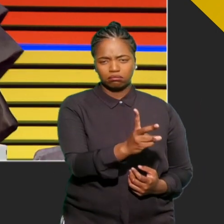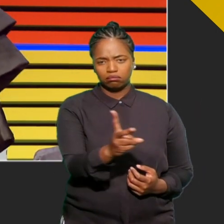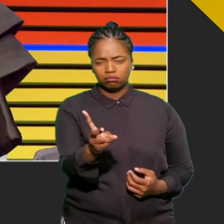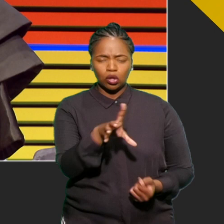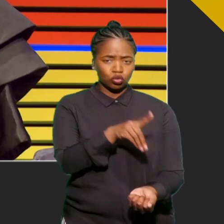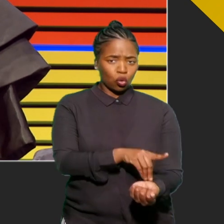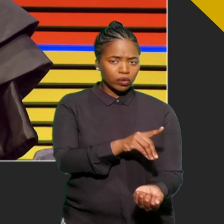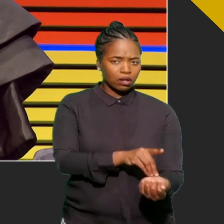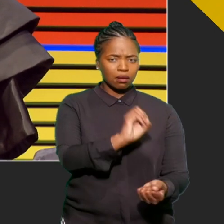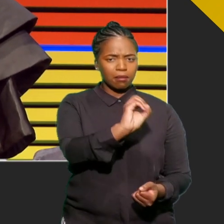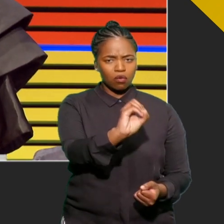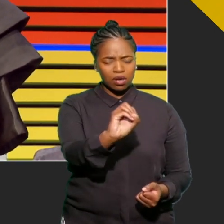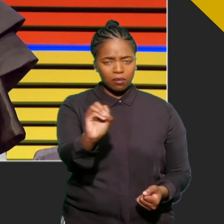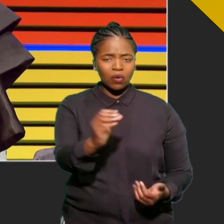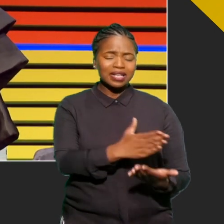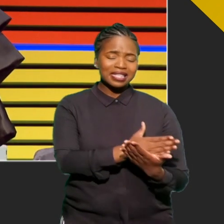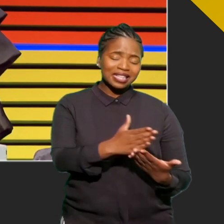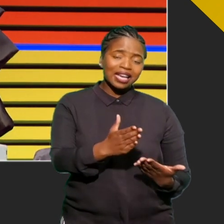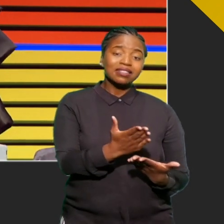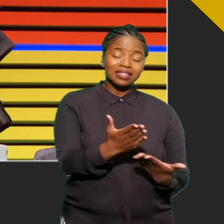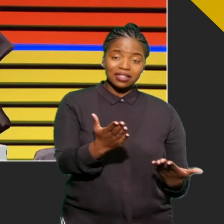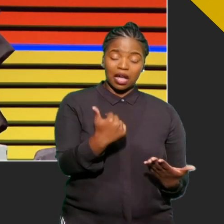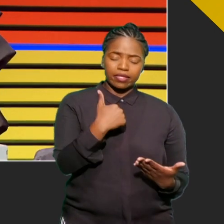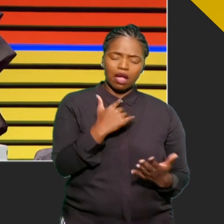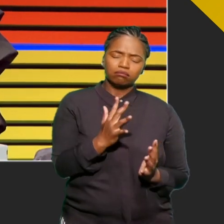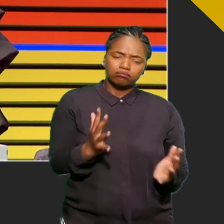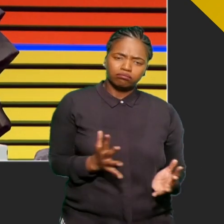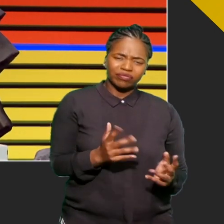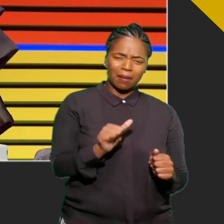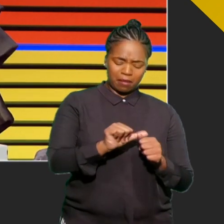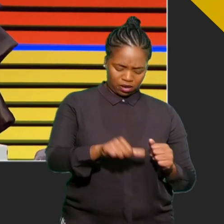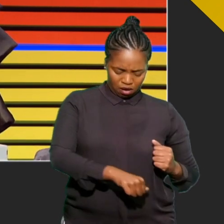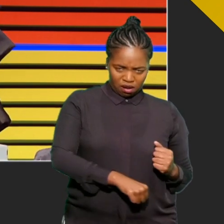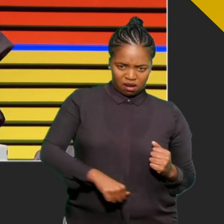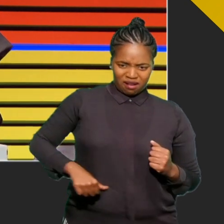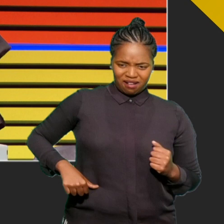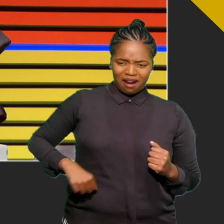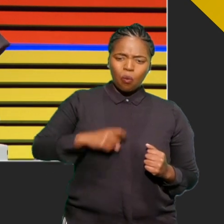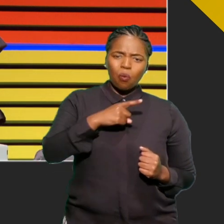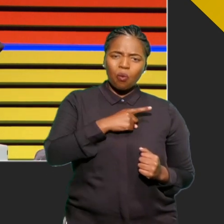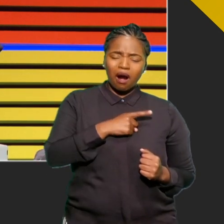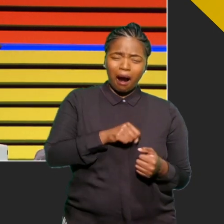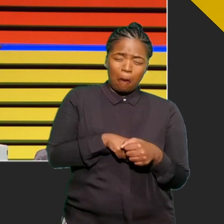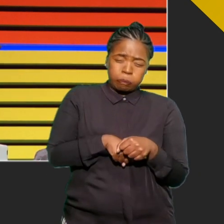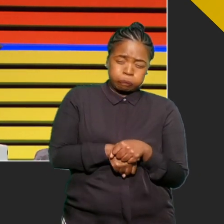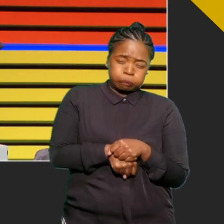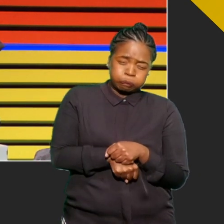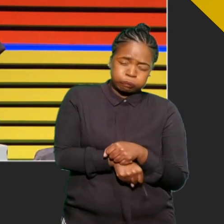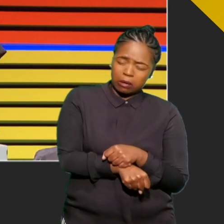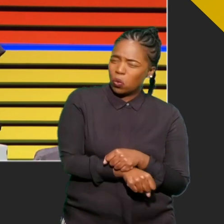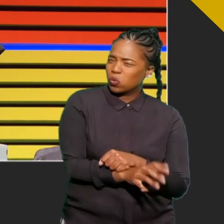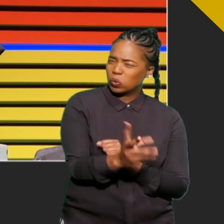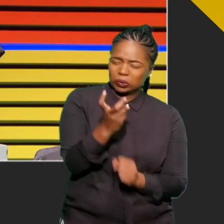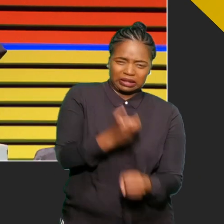practice or private hospitals who says, in actual fact, they encourage C-sections because the young girl's body is not